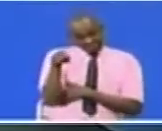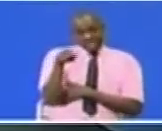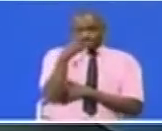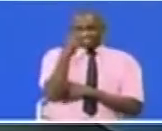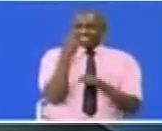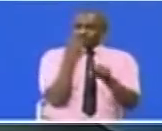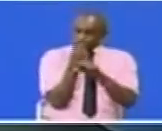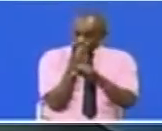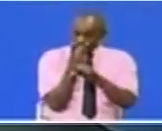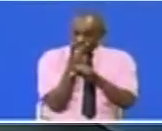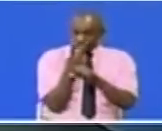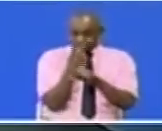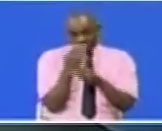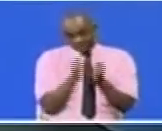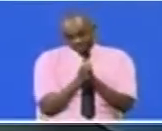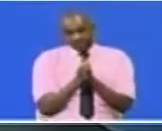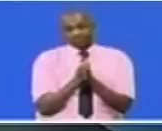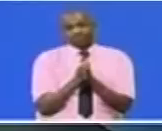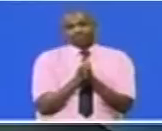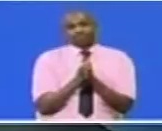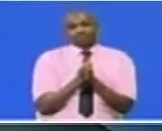2012 Boston Marathon champion Wesley Koril.